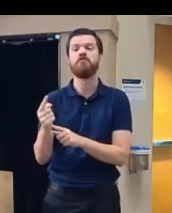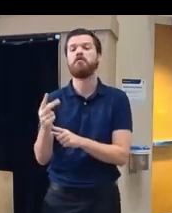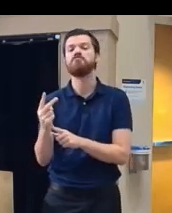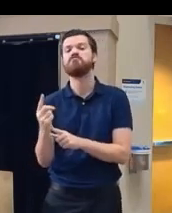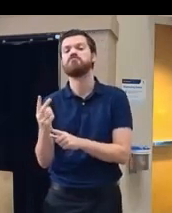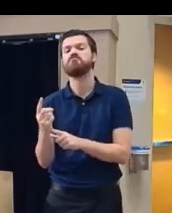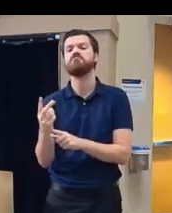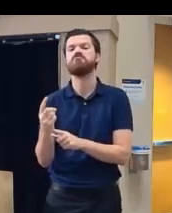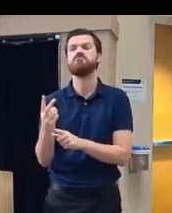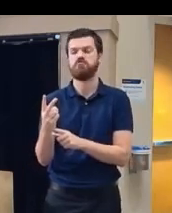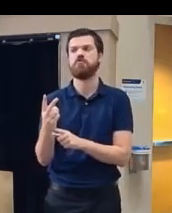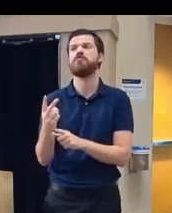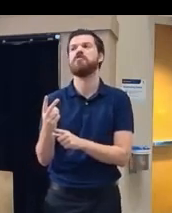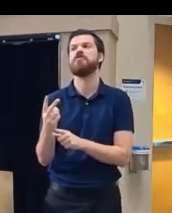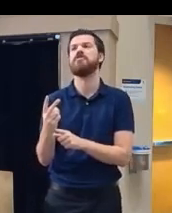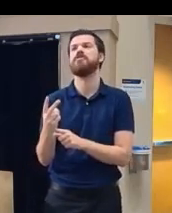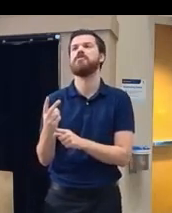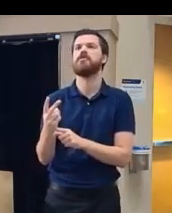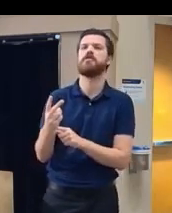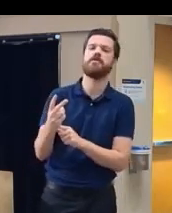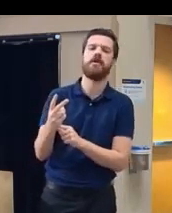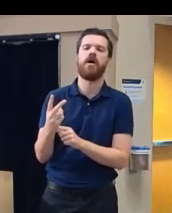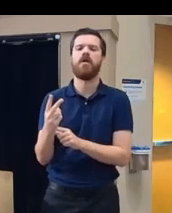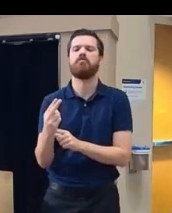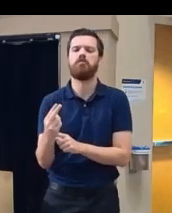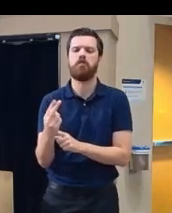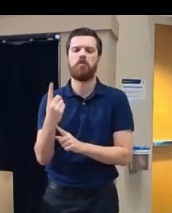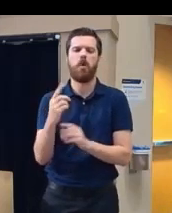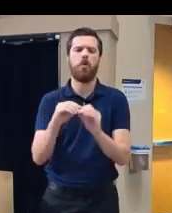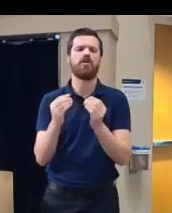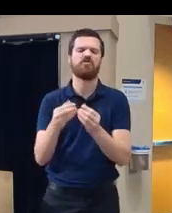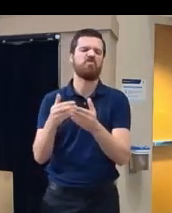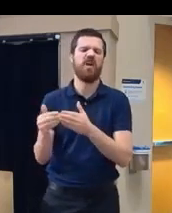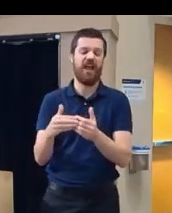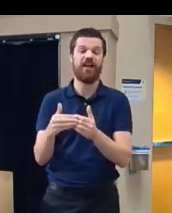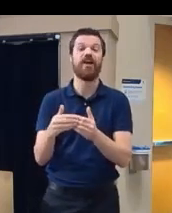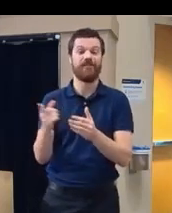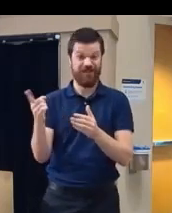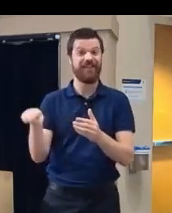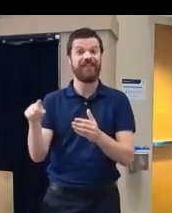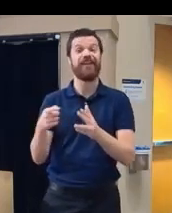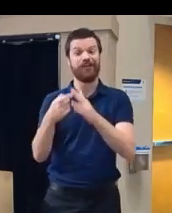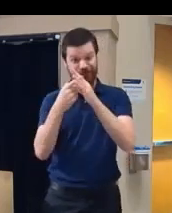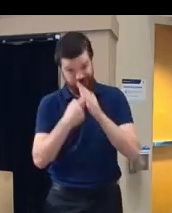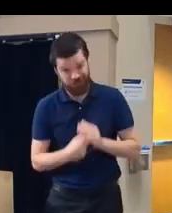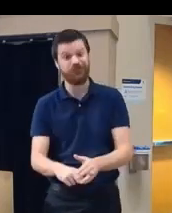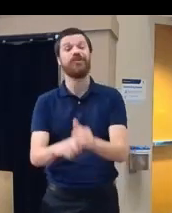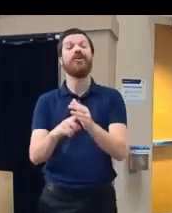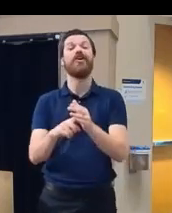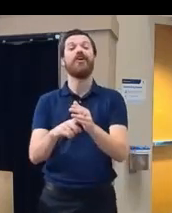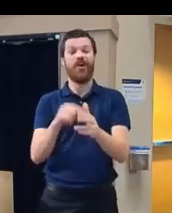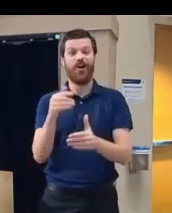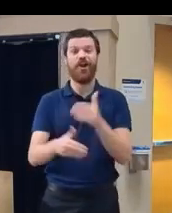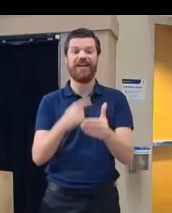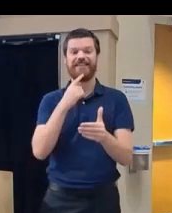2 sites, they were kind of combined in one organization, whatever, that like started it. And we're